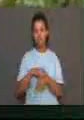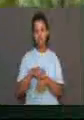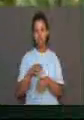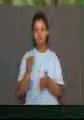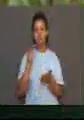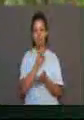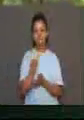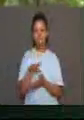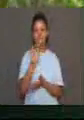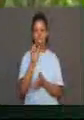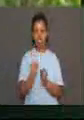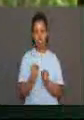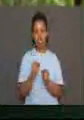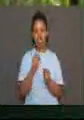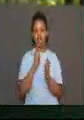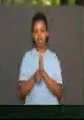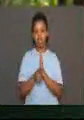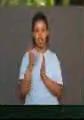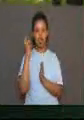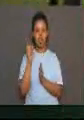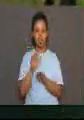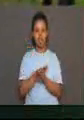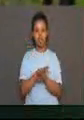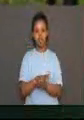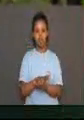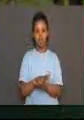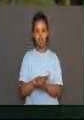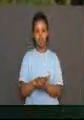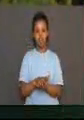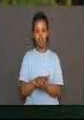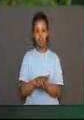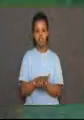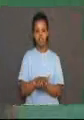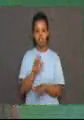such as goldfish, salmon, and salamanders.